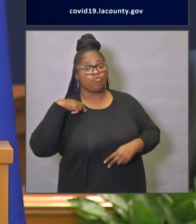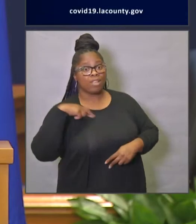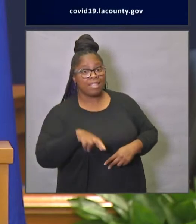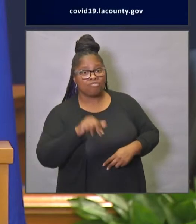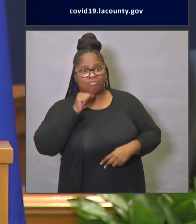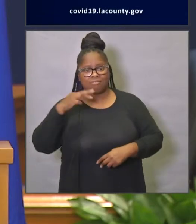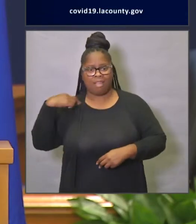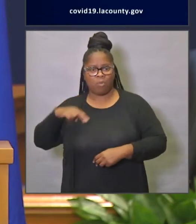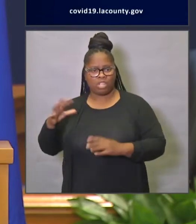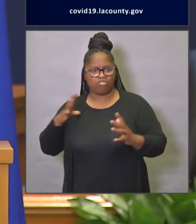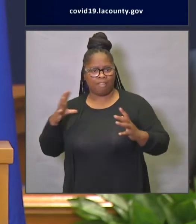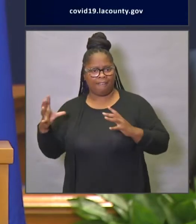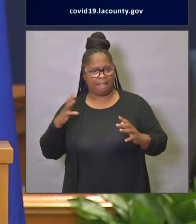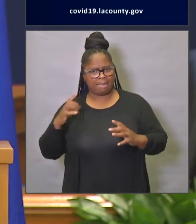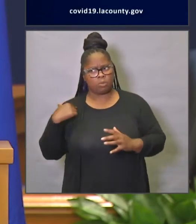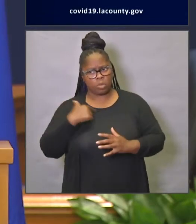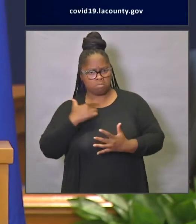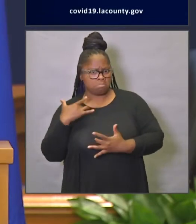we usually